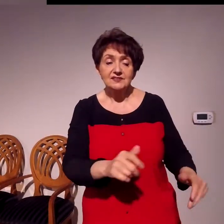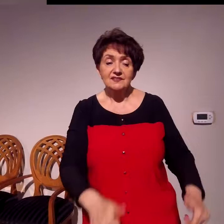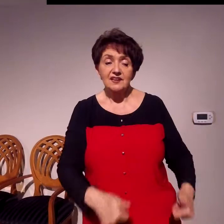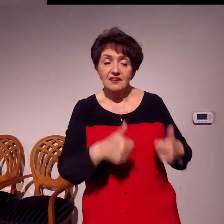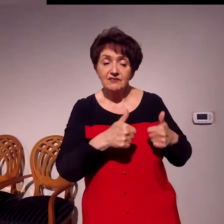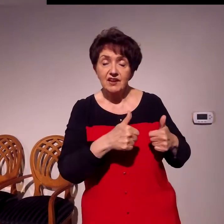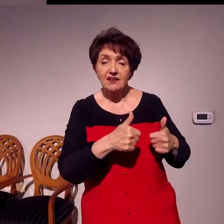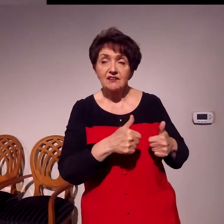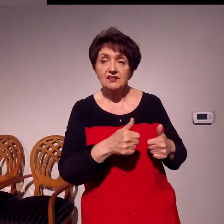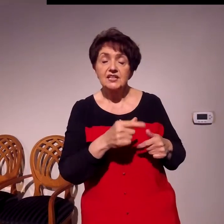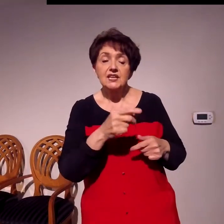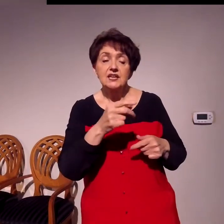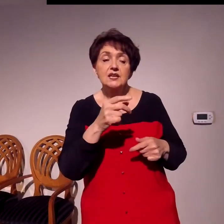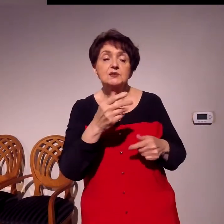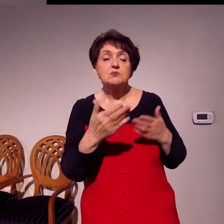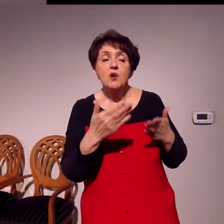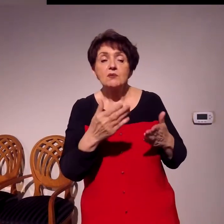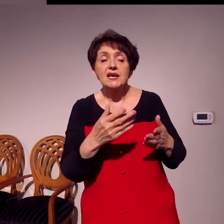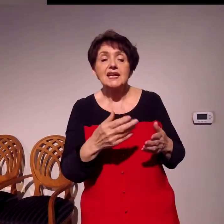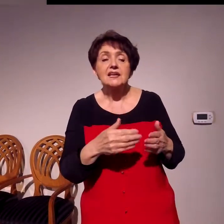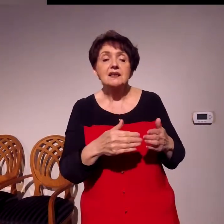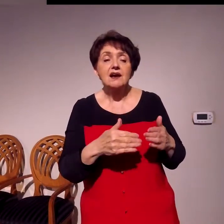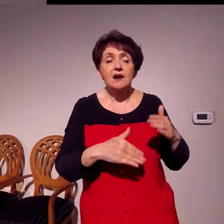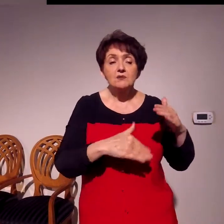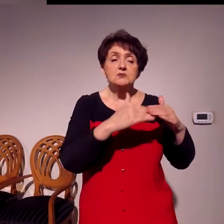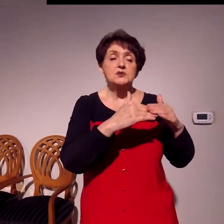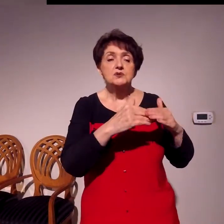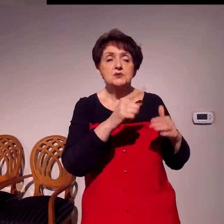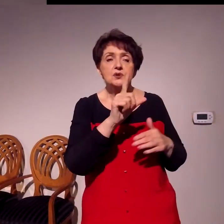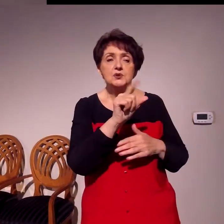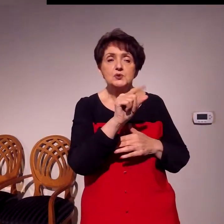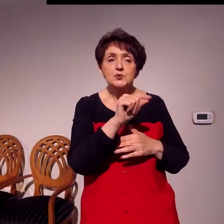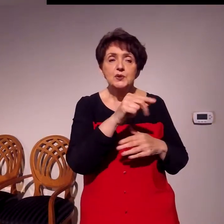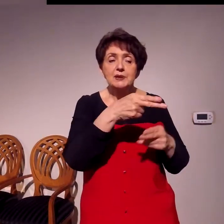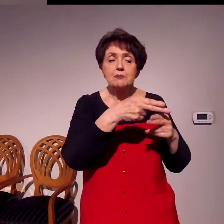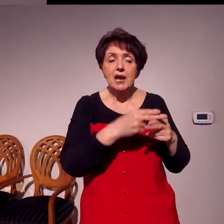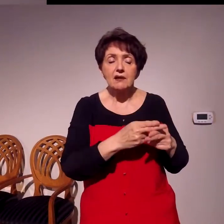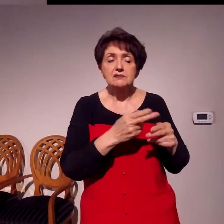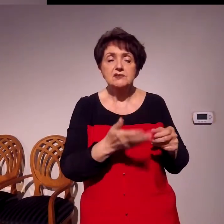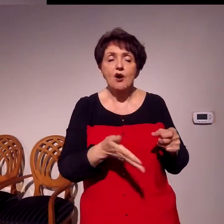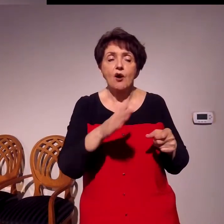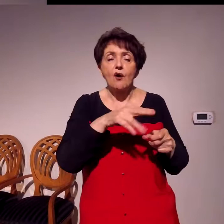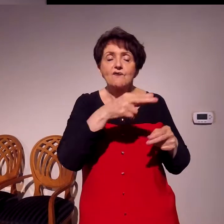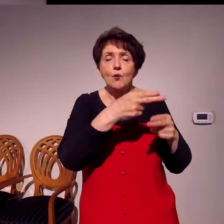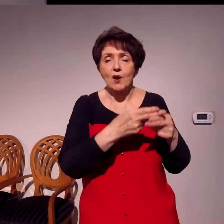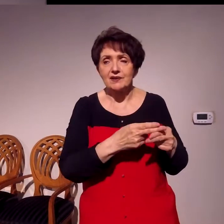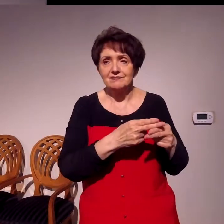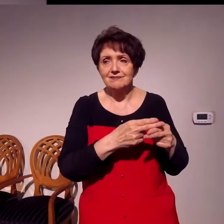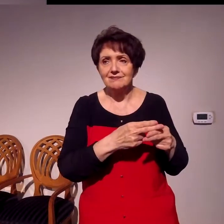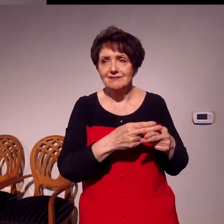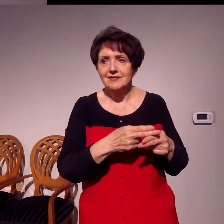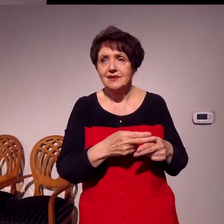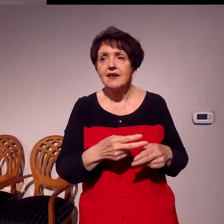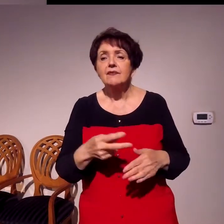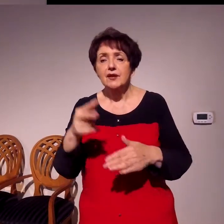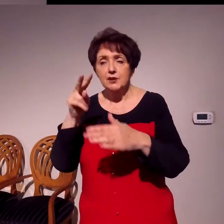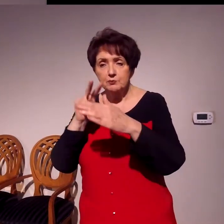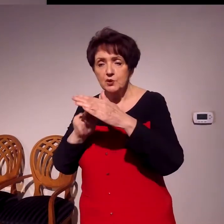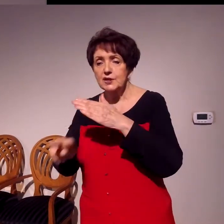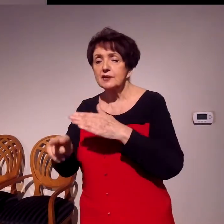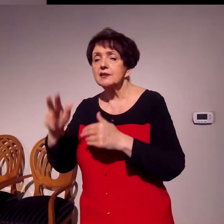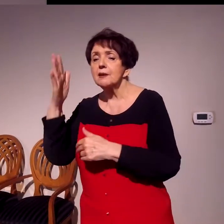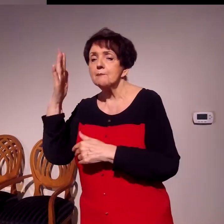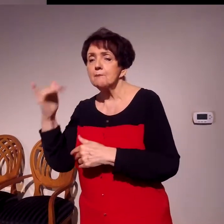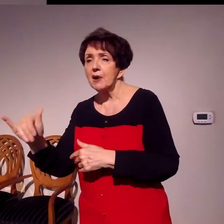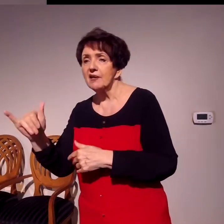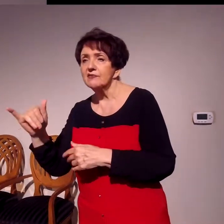And they never had to see that person. They could simply predict it by the food that they saw just